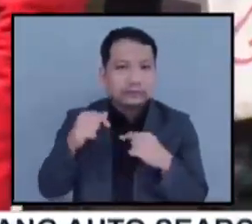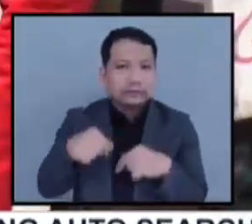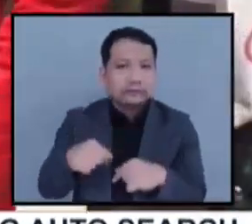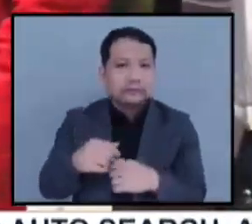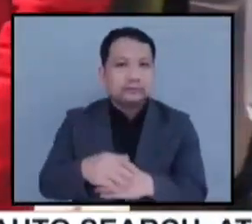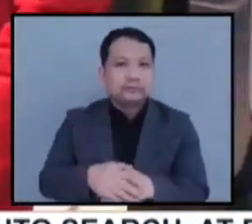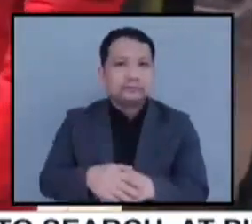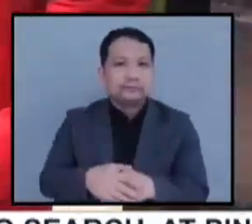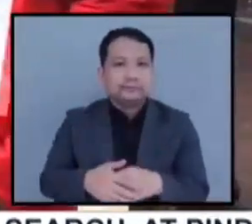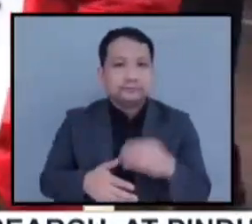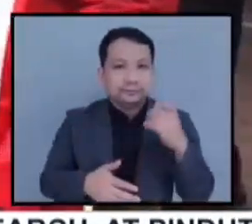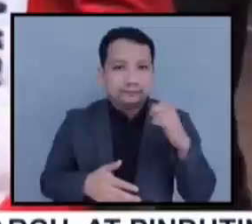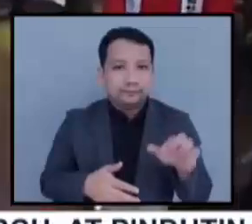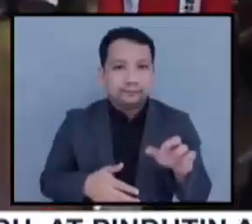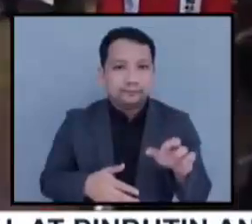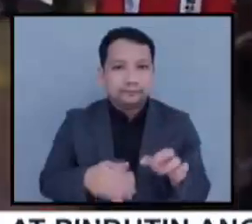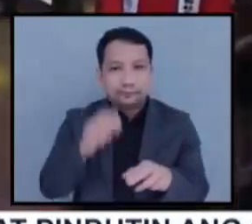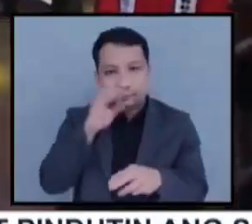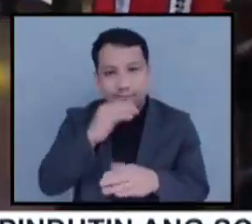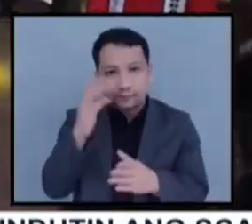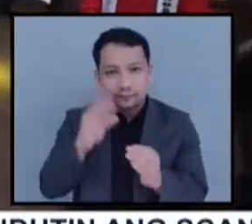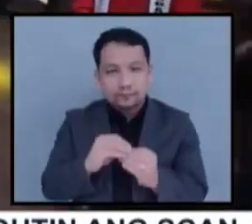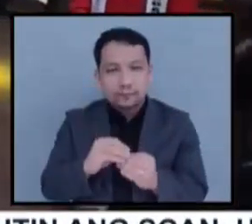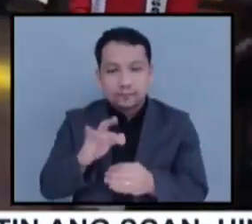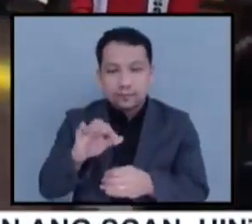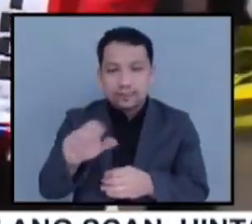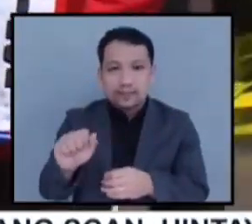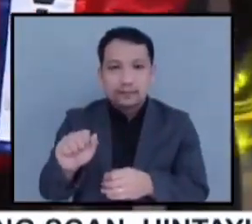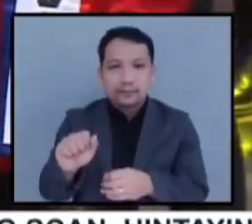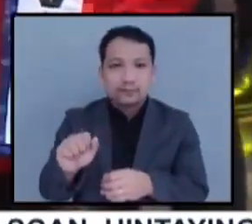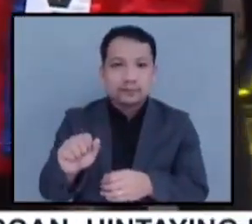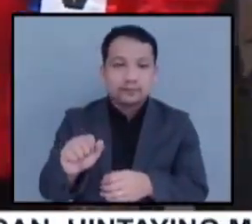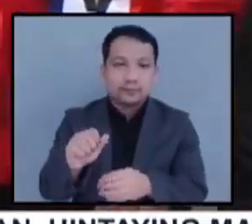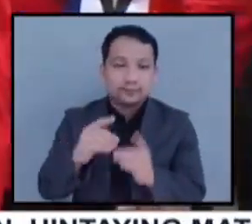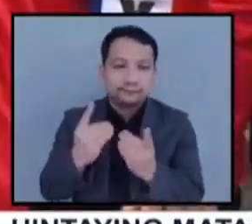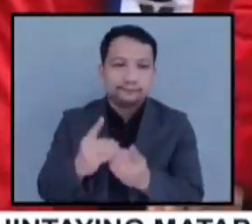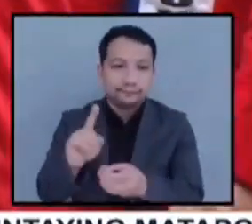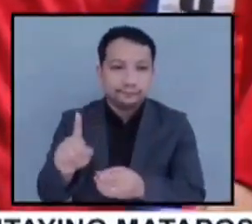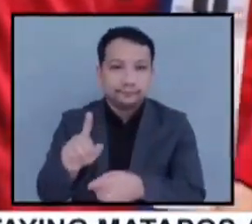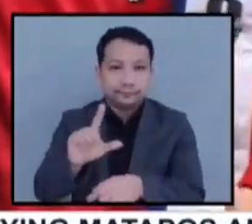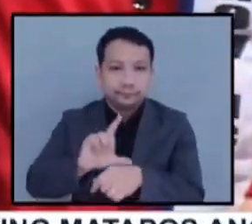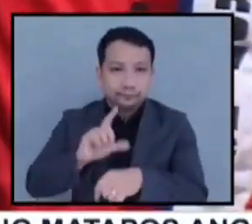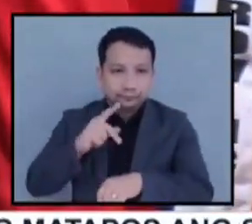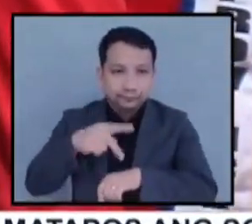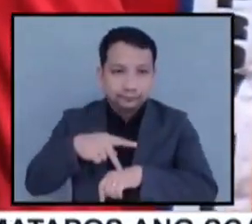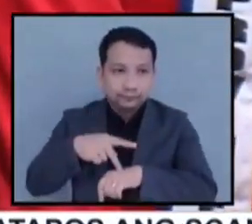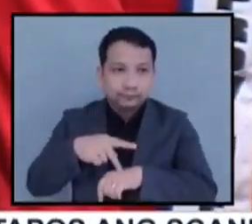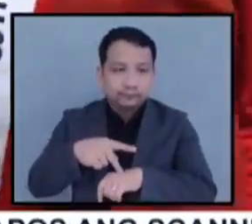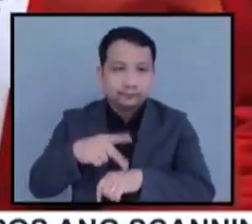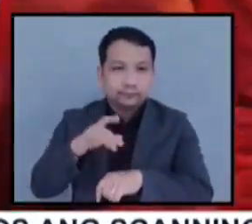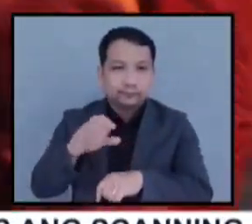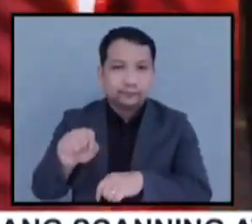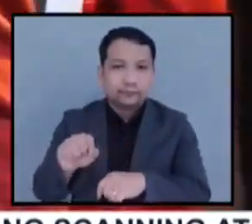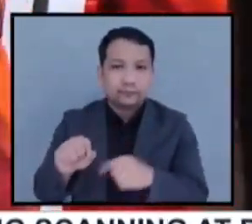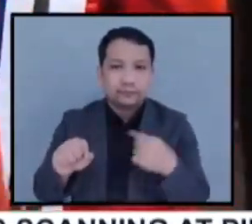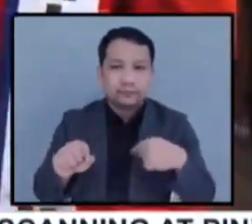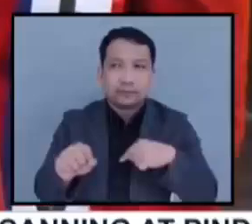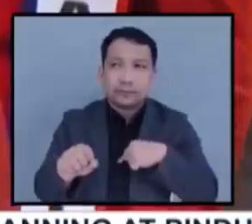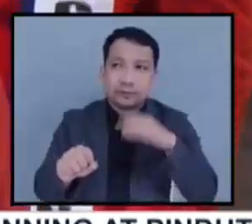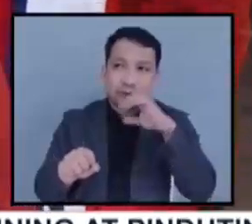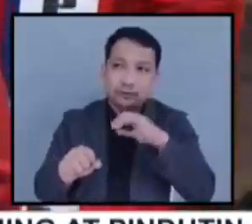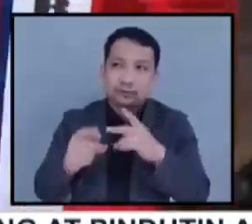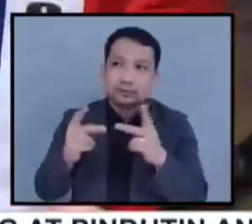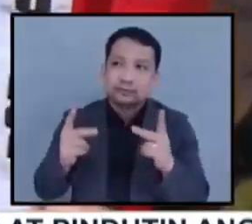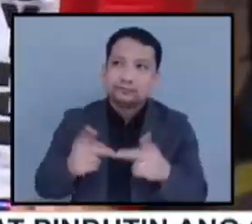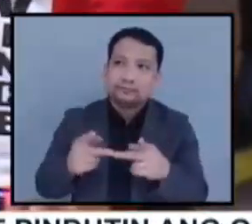Mistress of Filipinas Cebu City, Mistress of Filipinas District 1 Las Piñas City at Mistress of Filipinas Cebu Province ang nagwagi